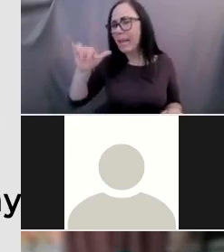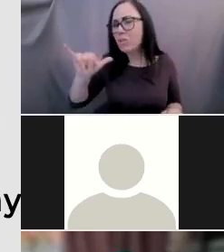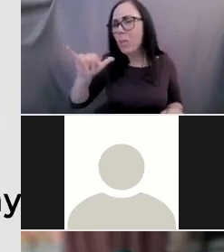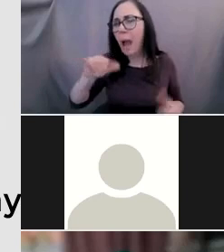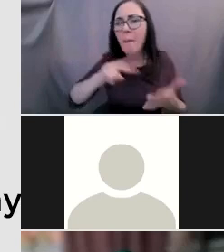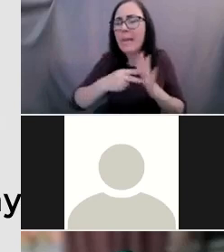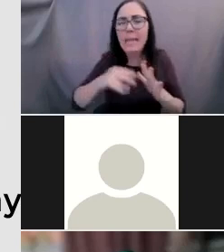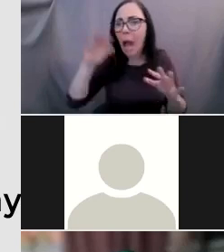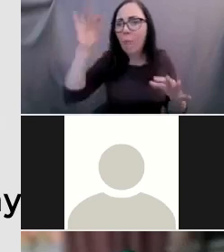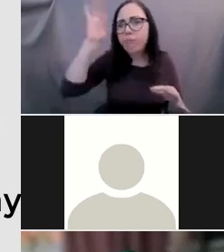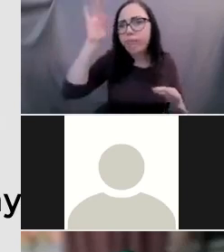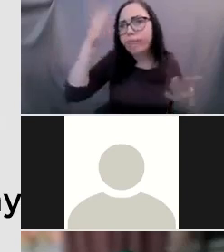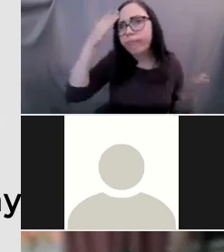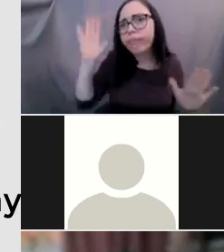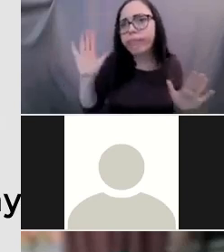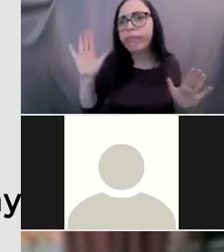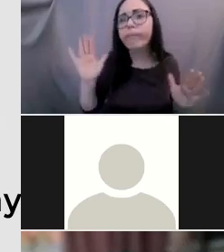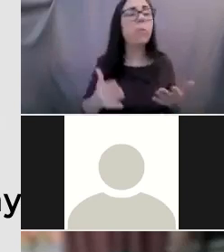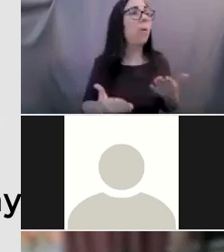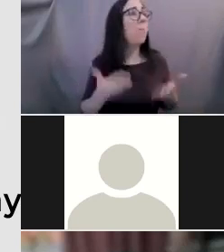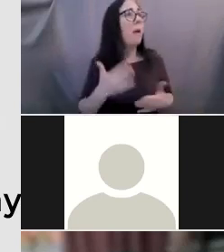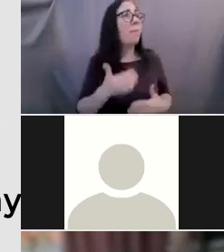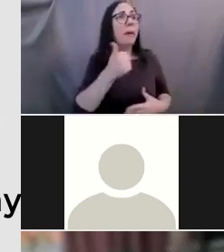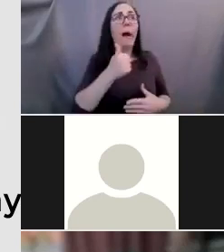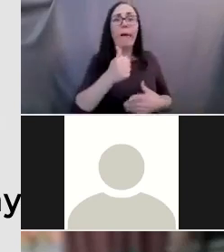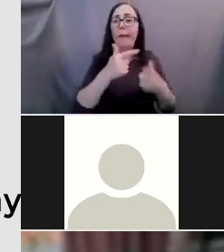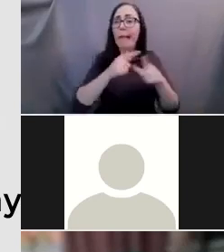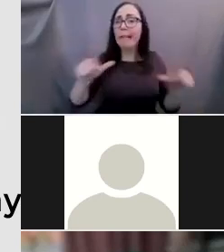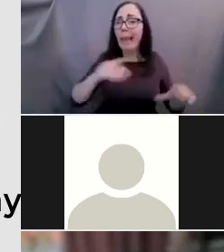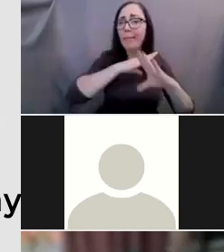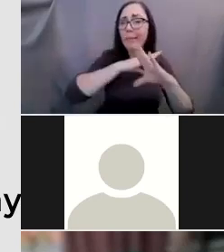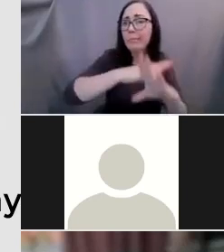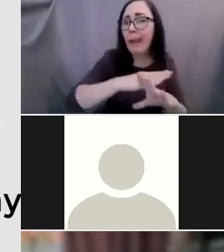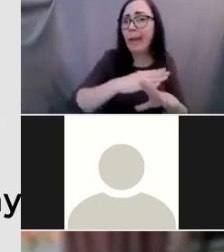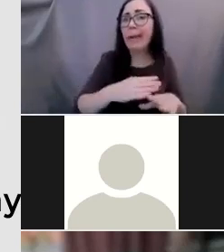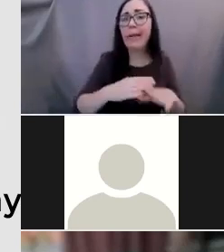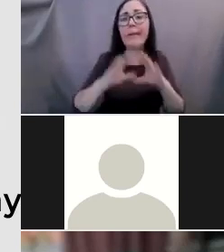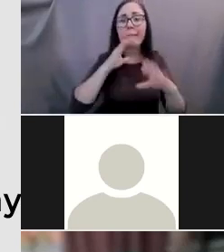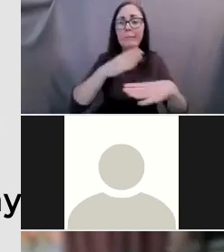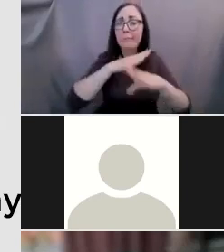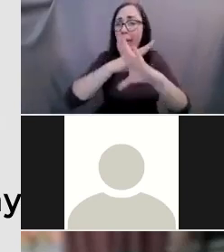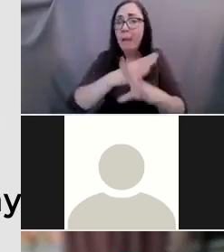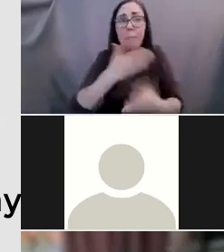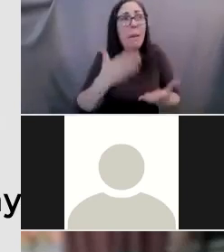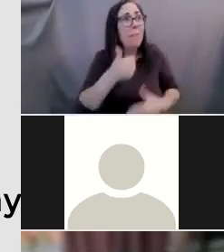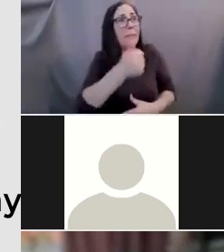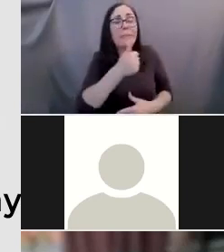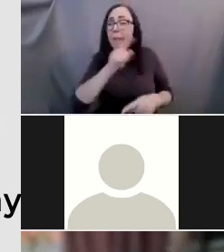or communication barriers. They may be nonverbal.